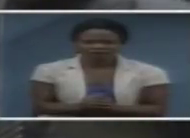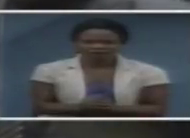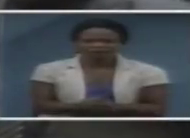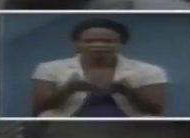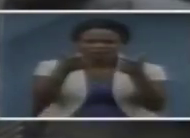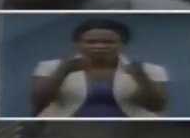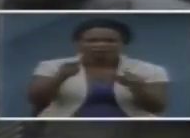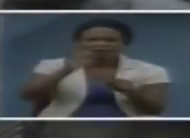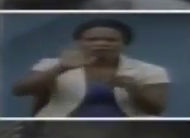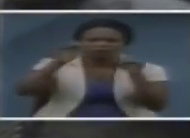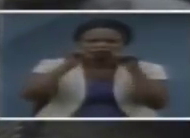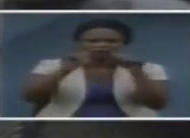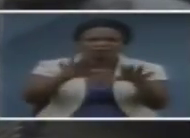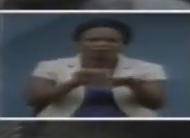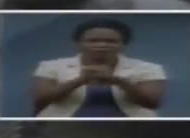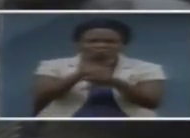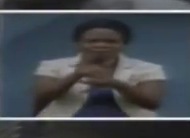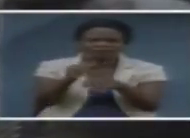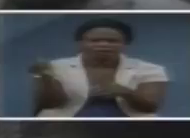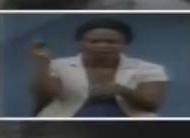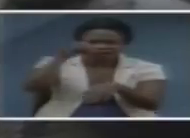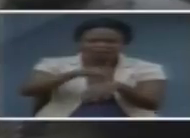Let your blessing descend upon us,